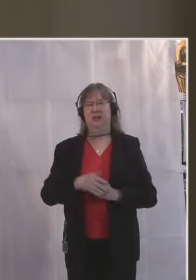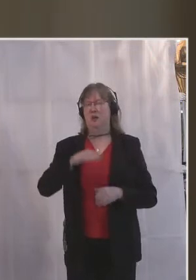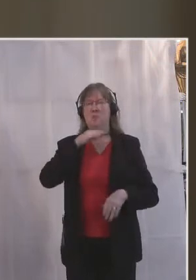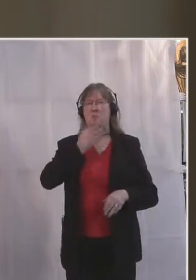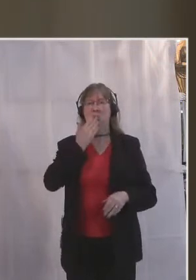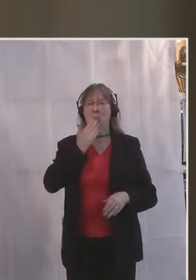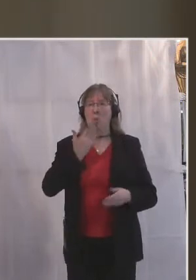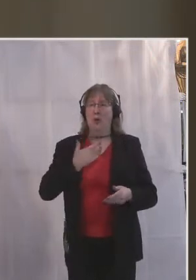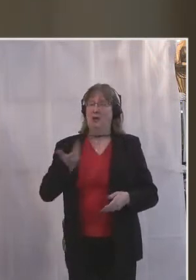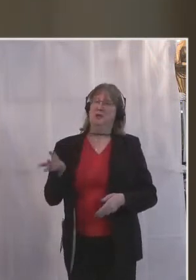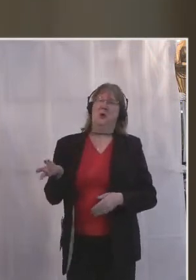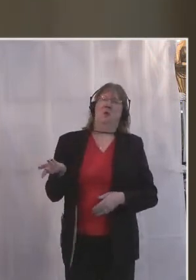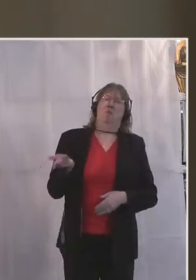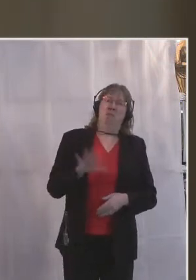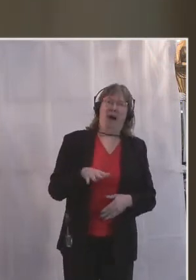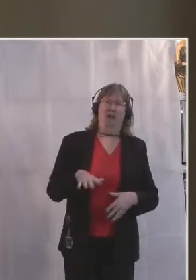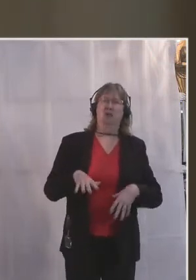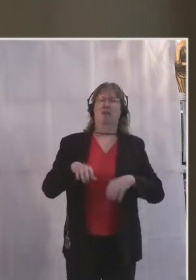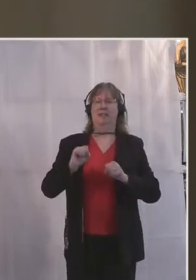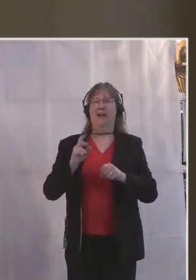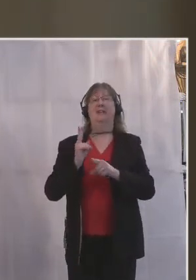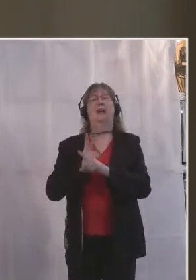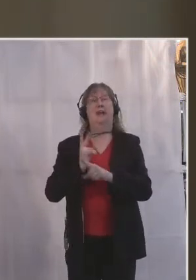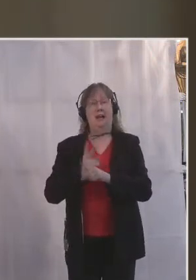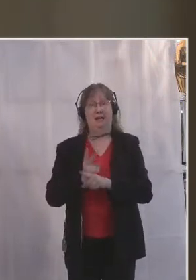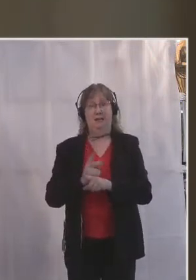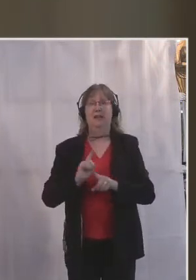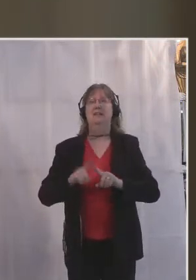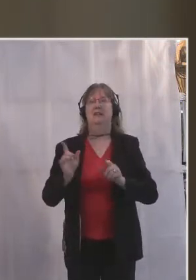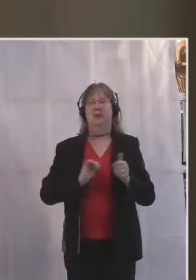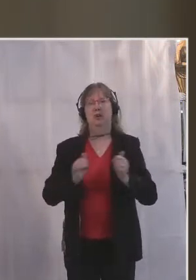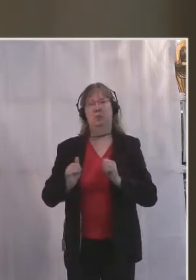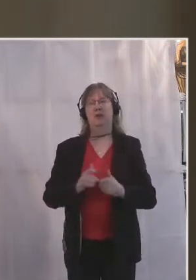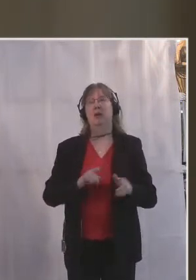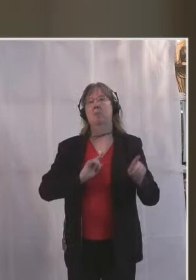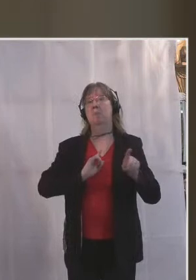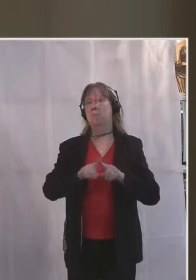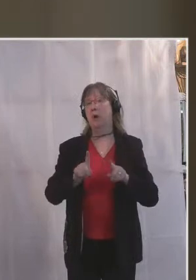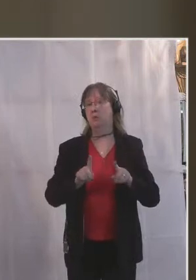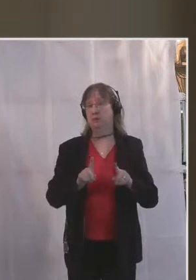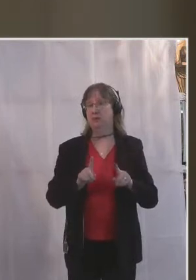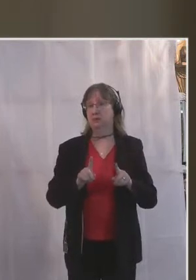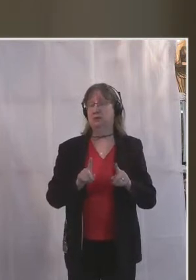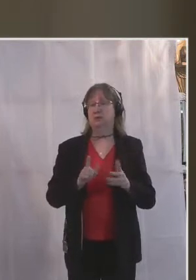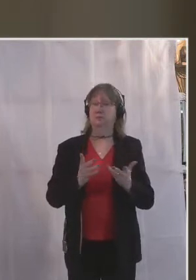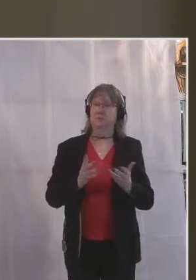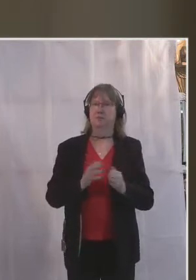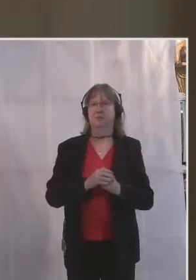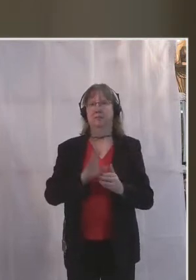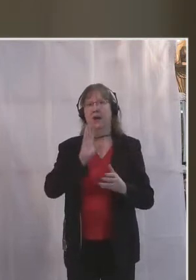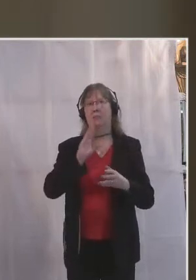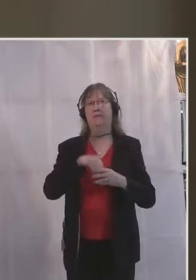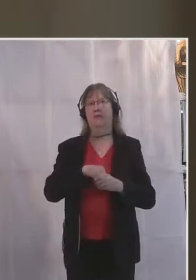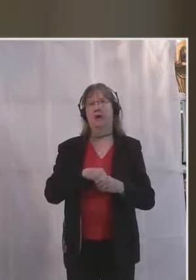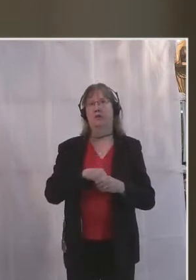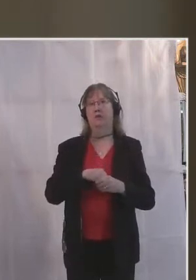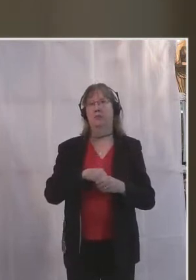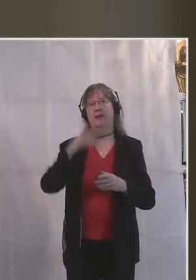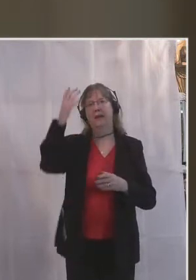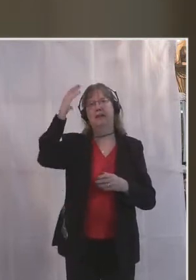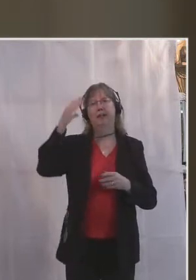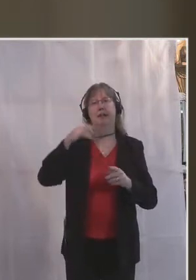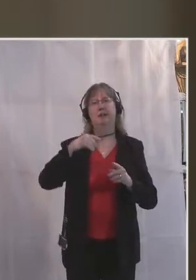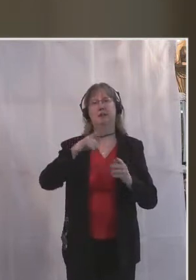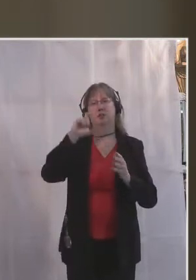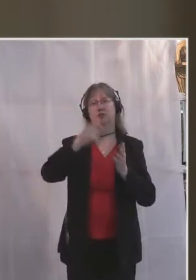really probably wasn't for me, and I can't bake. So I'm now most of my week building an innovation district. So basically King's Cross in the